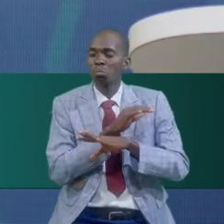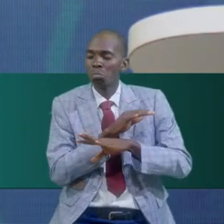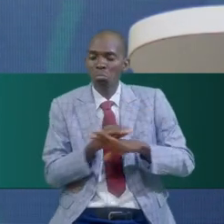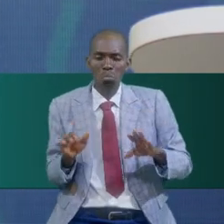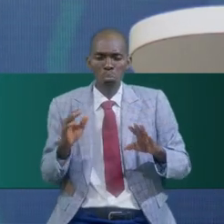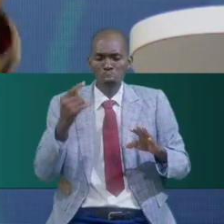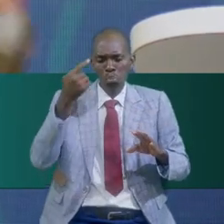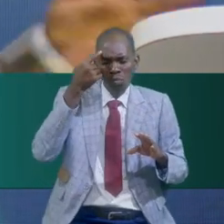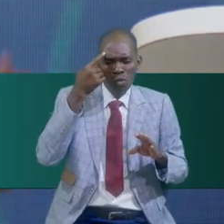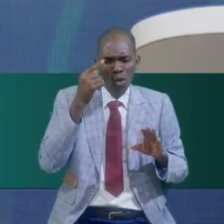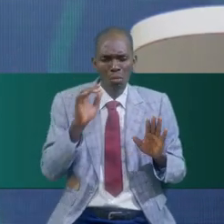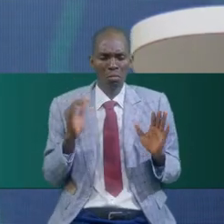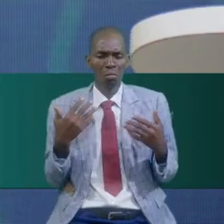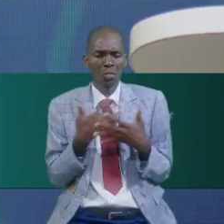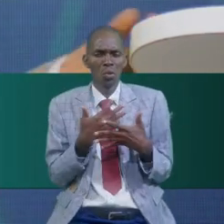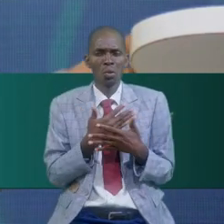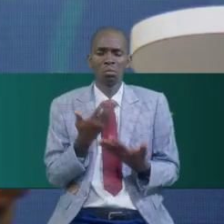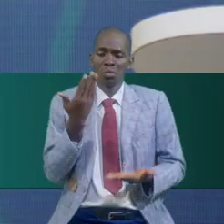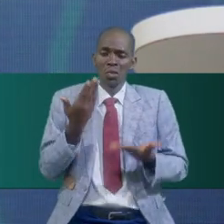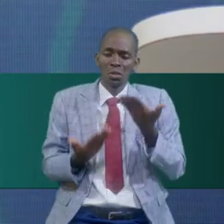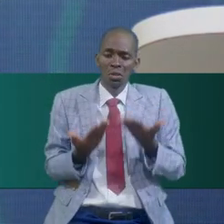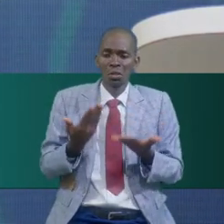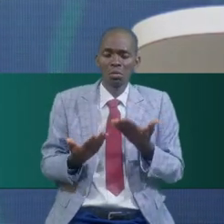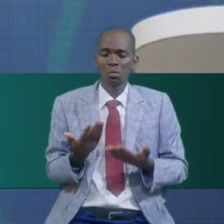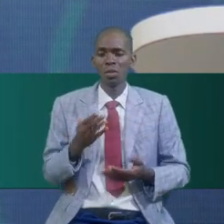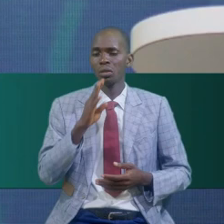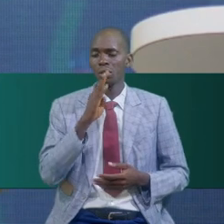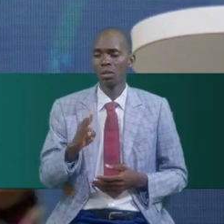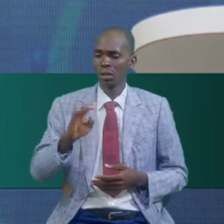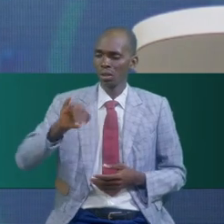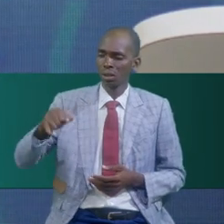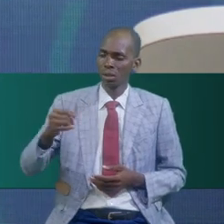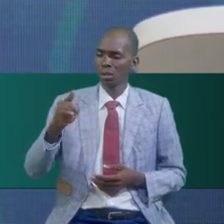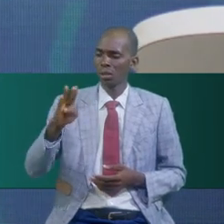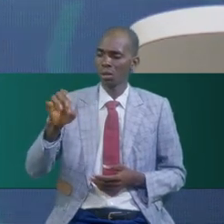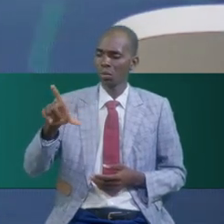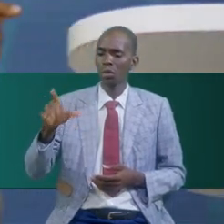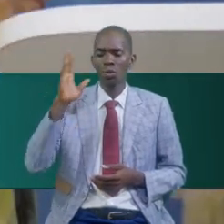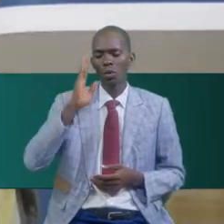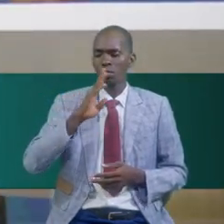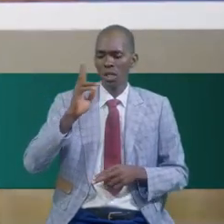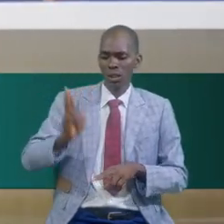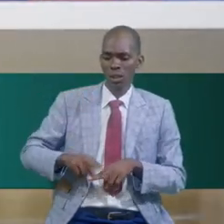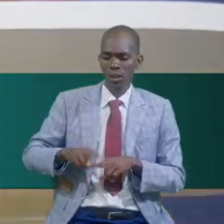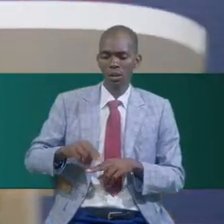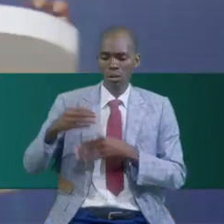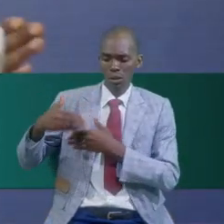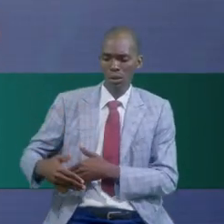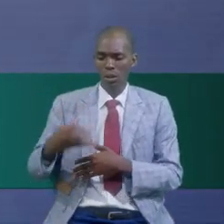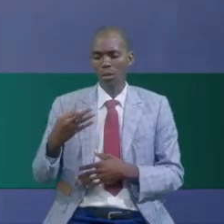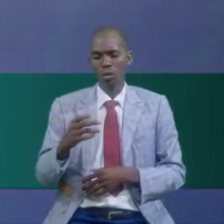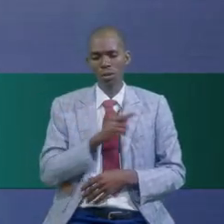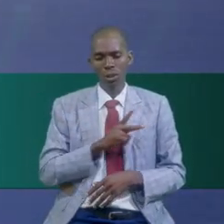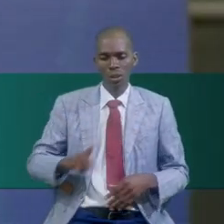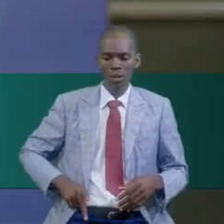whether Jezebel was sitting by the side of Ahab. Because when you are in the